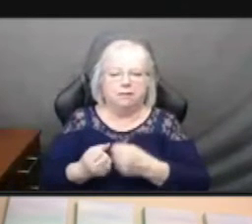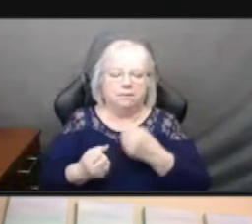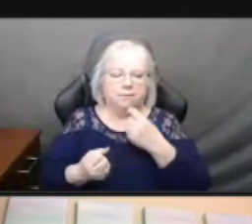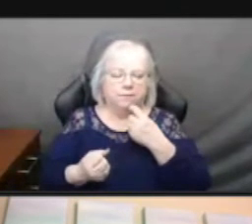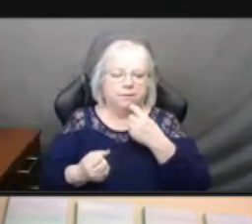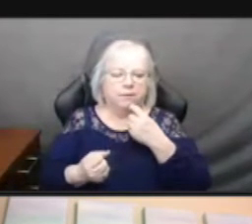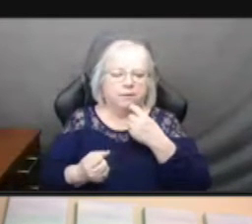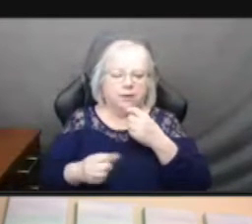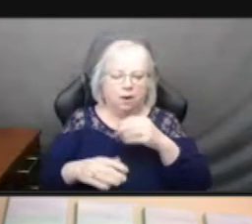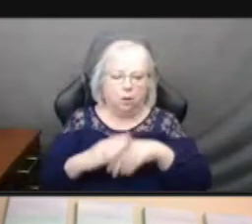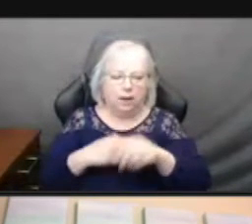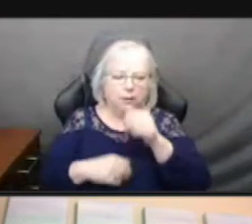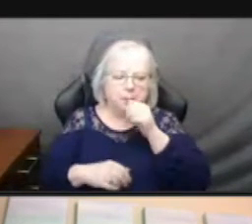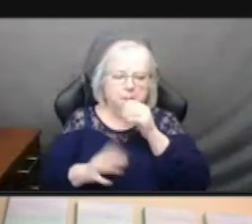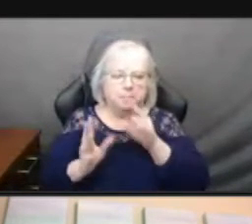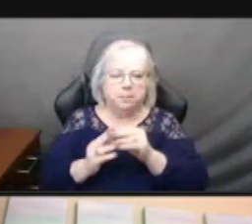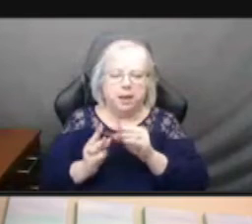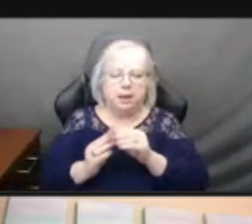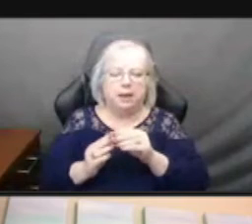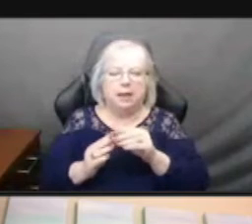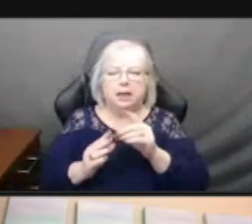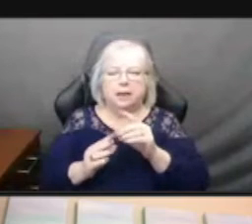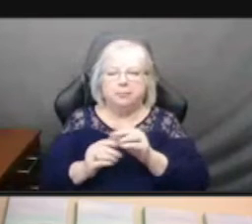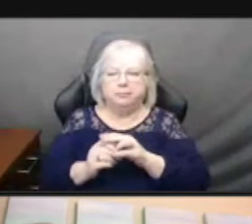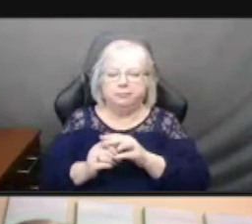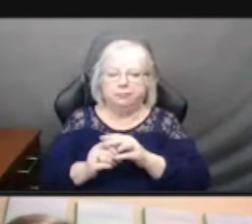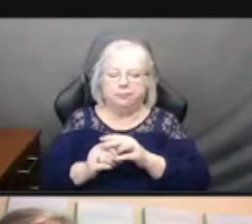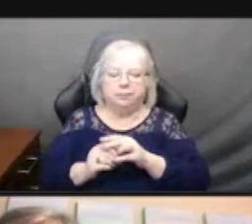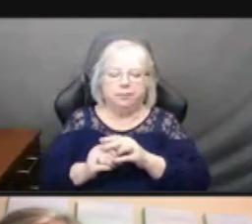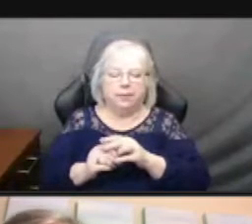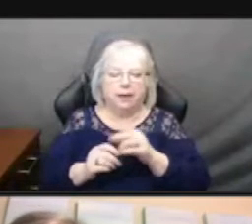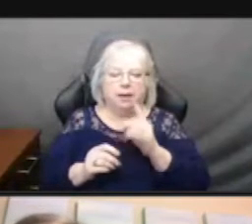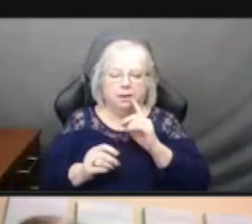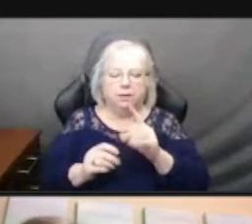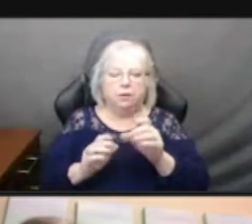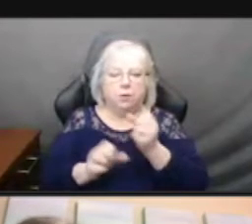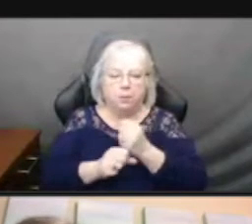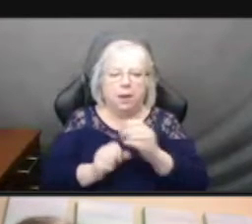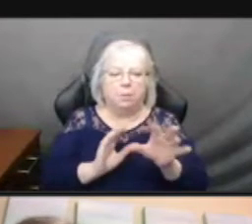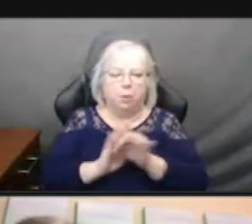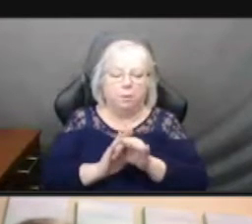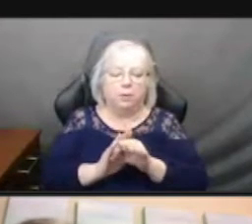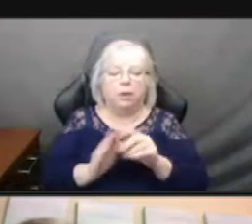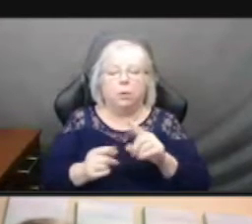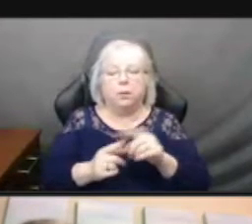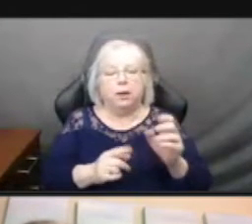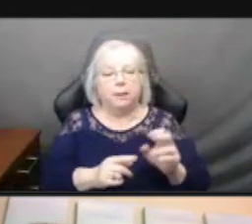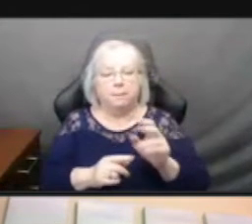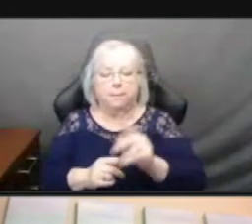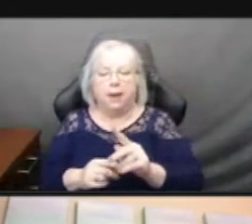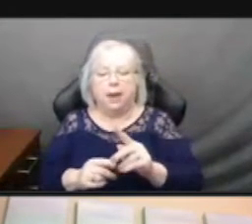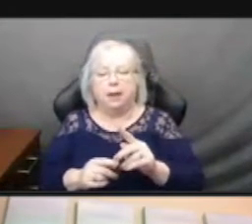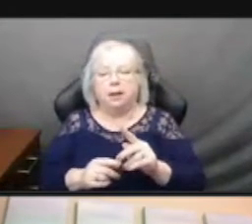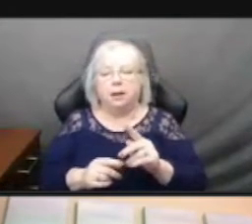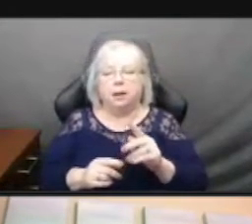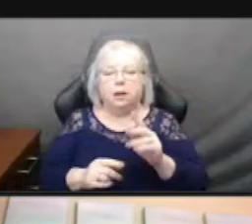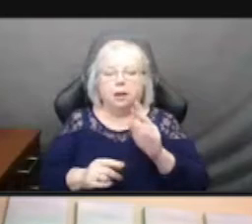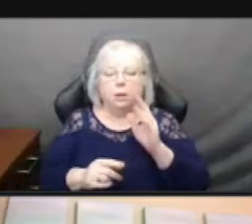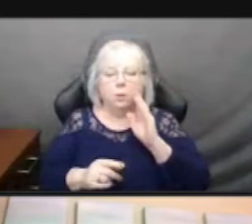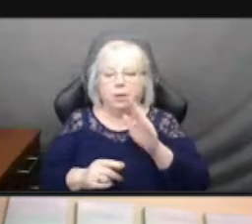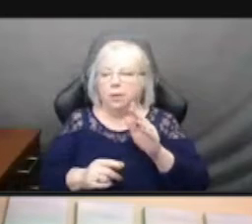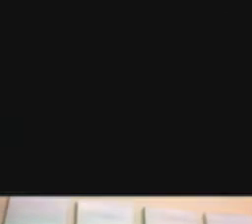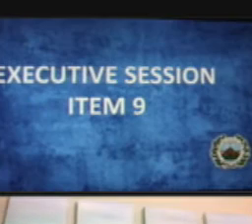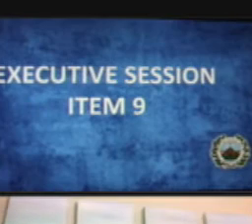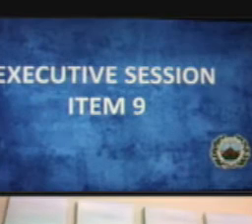go into executive session for the purpose of boards and commissions. When we come back from boards and commissions, we'll then